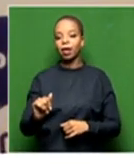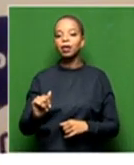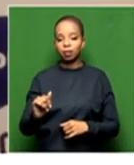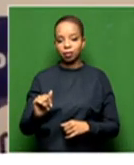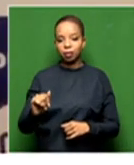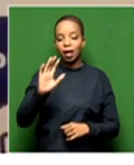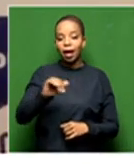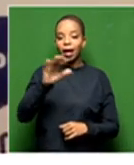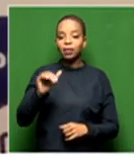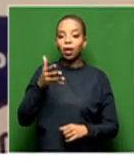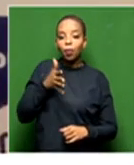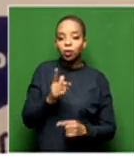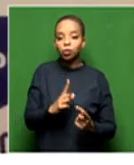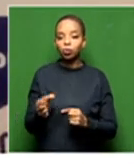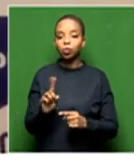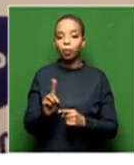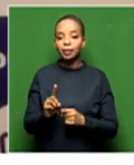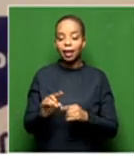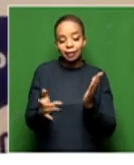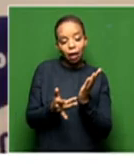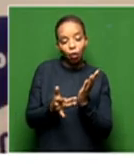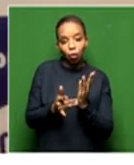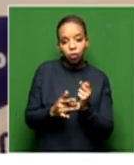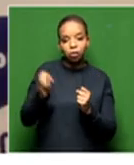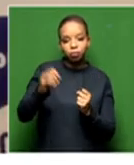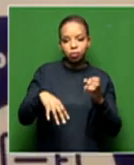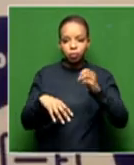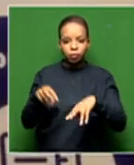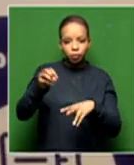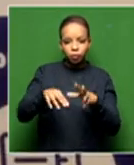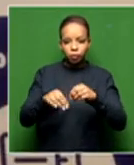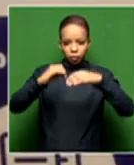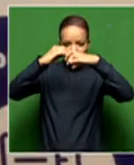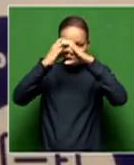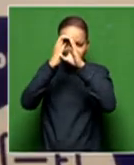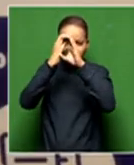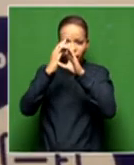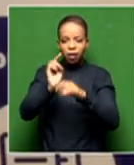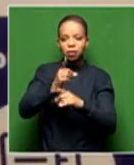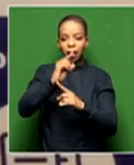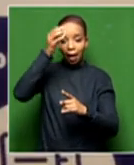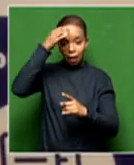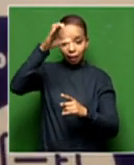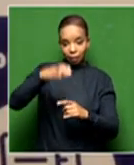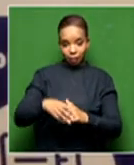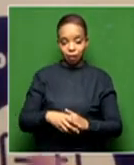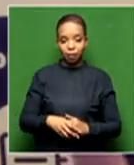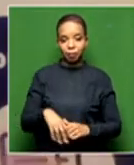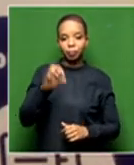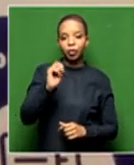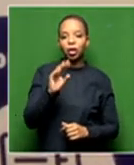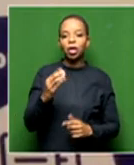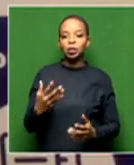gatherings of technologists to come together, they were very, very technically focused and very academic. So we actually saw an opportunity to create